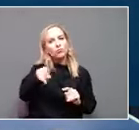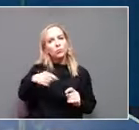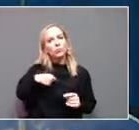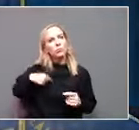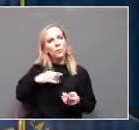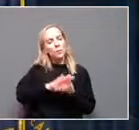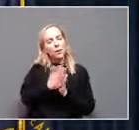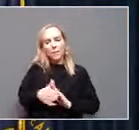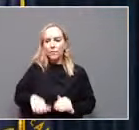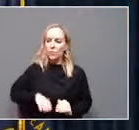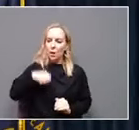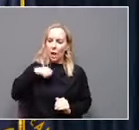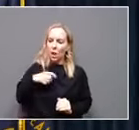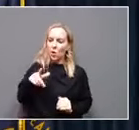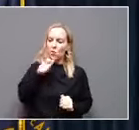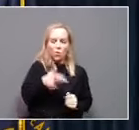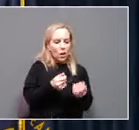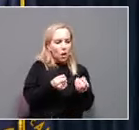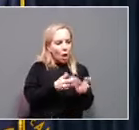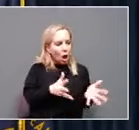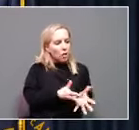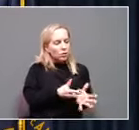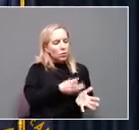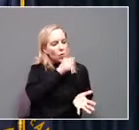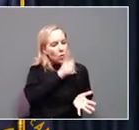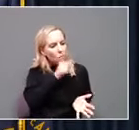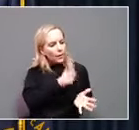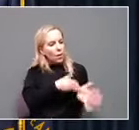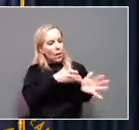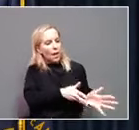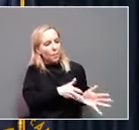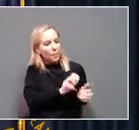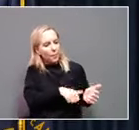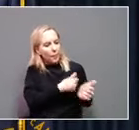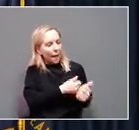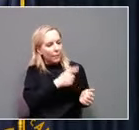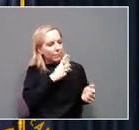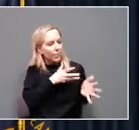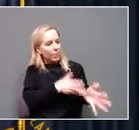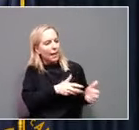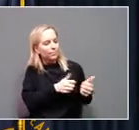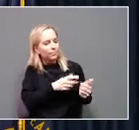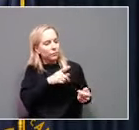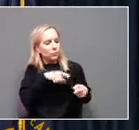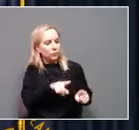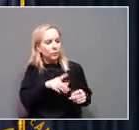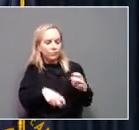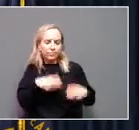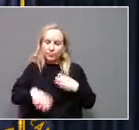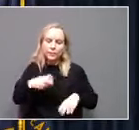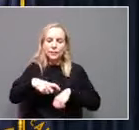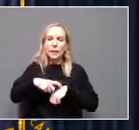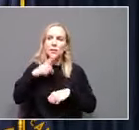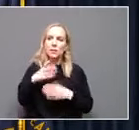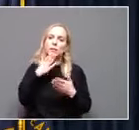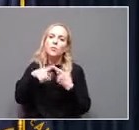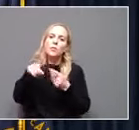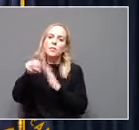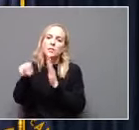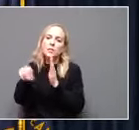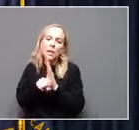for the lost, the lonely, the left behind, and in difficult times. And I want to thank everybody from the state to the cities